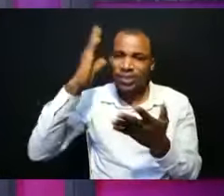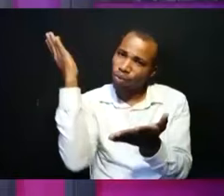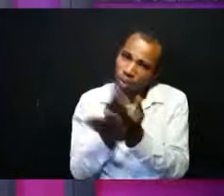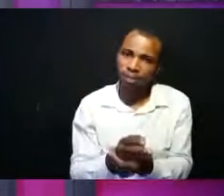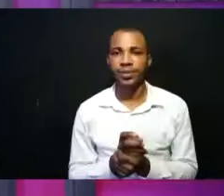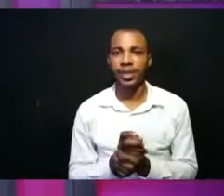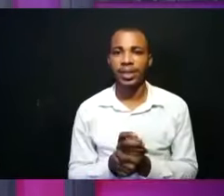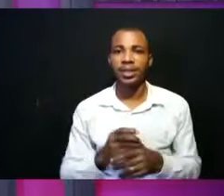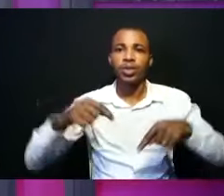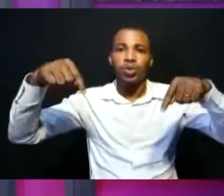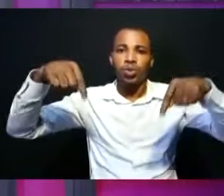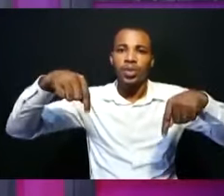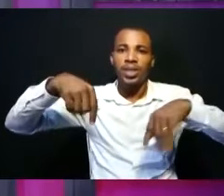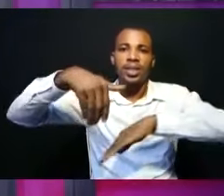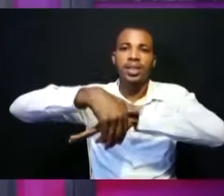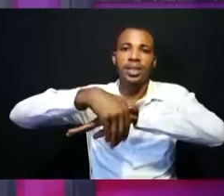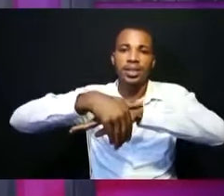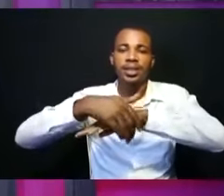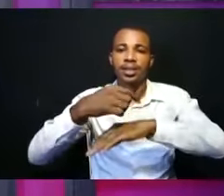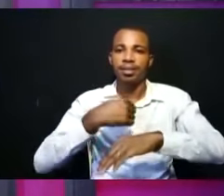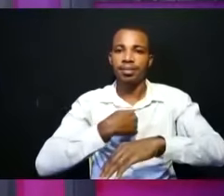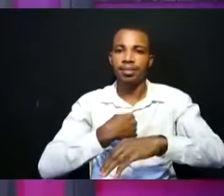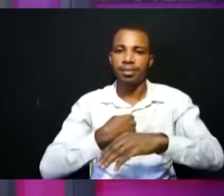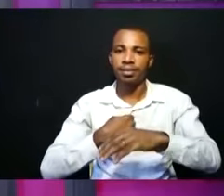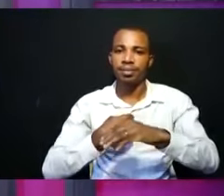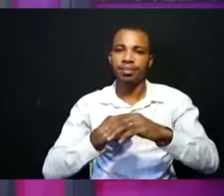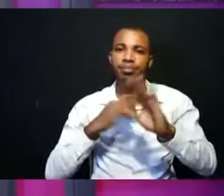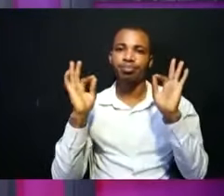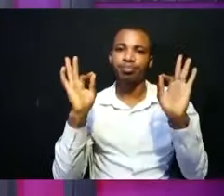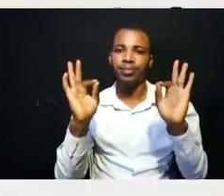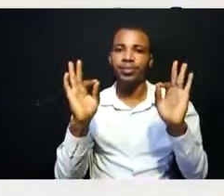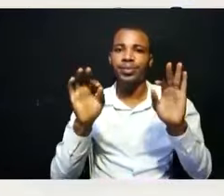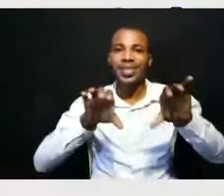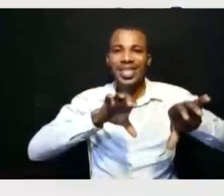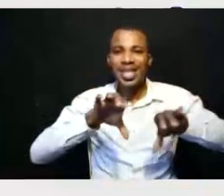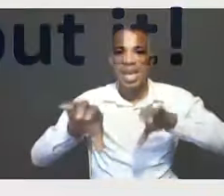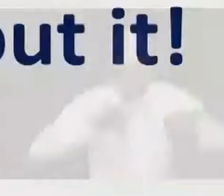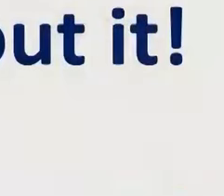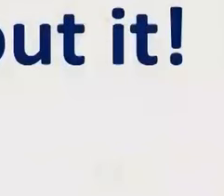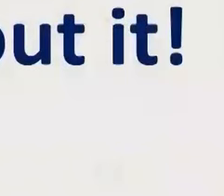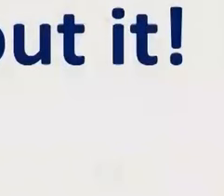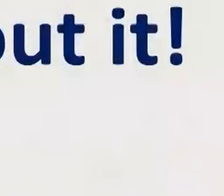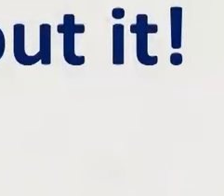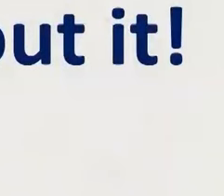worrying. Now talk on, do something about your situation.